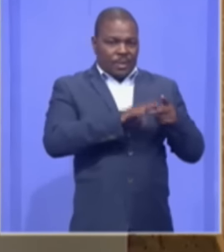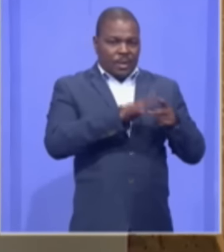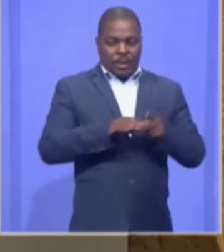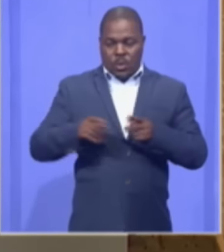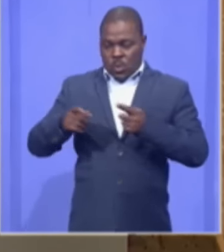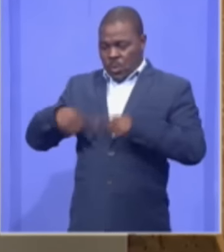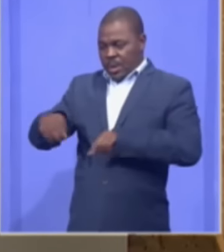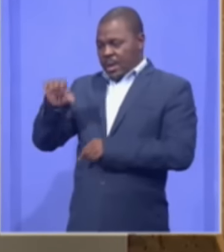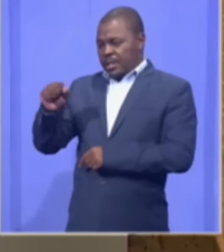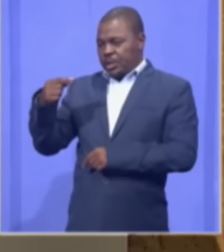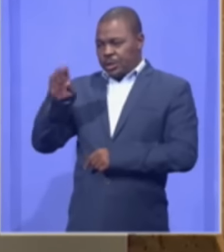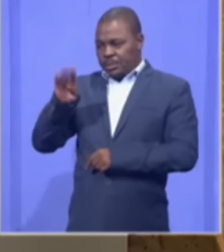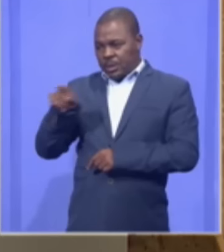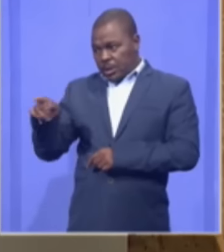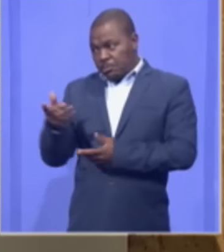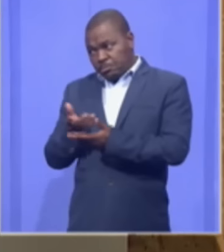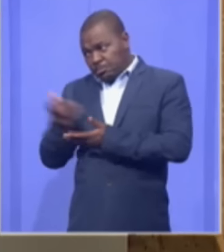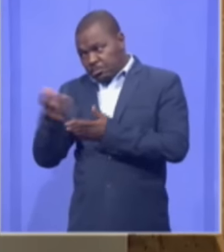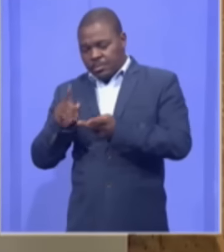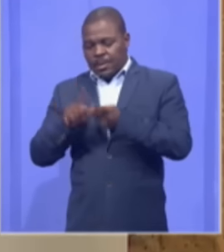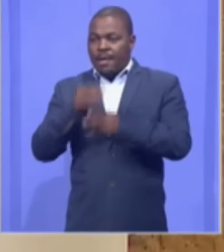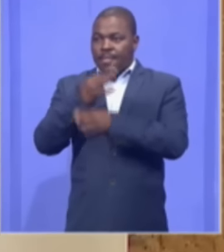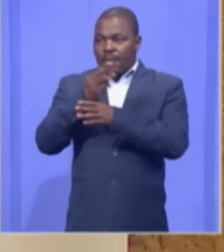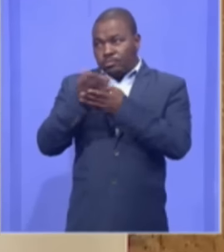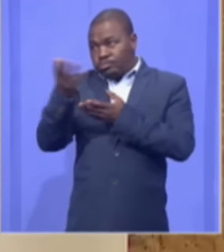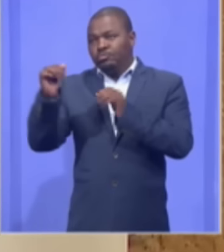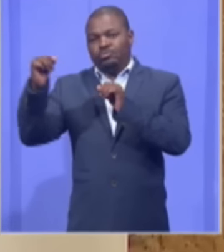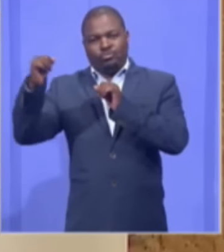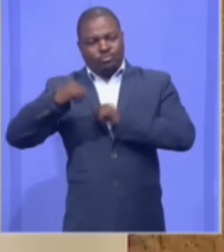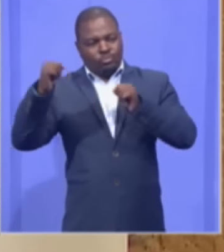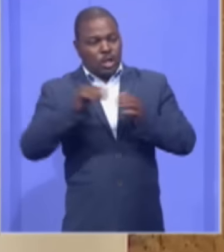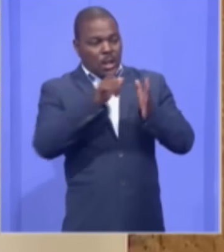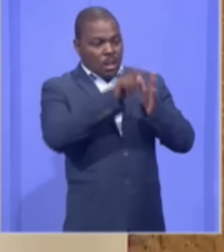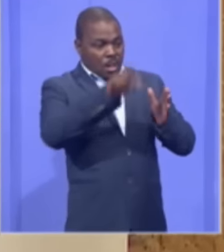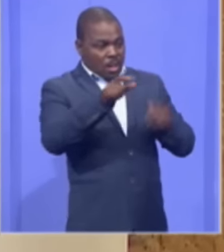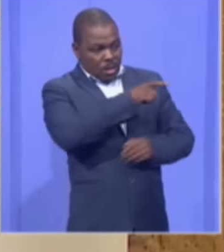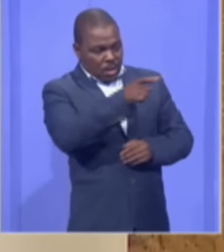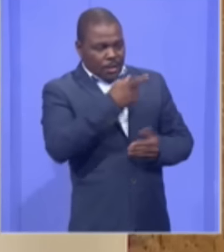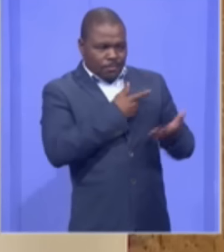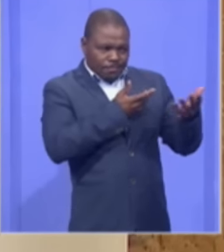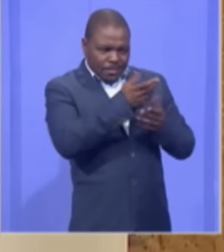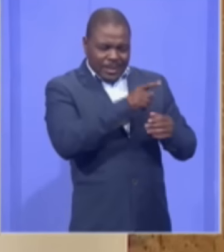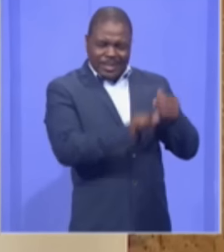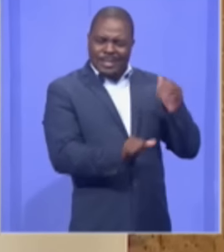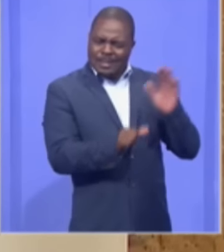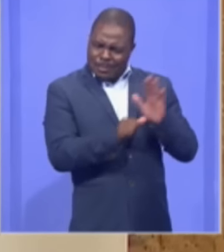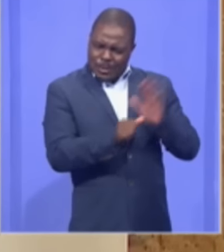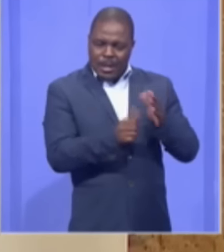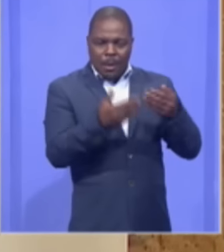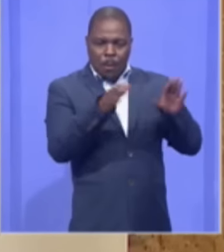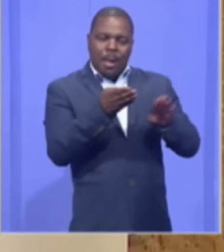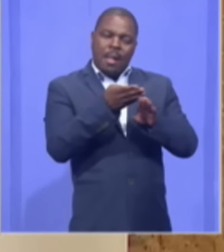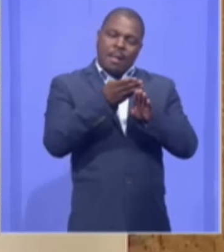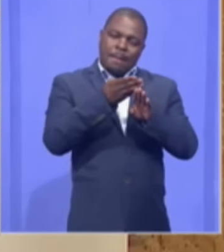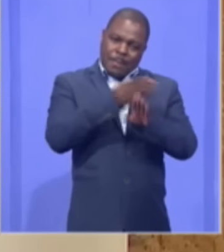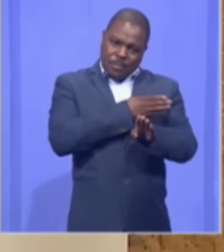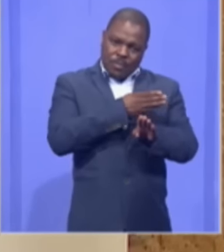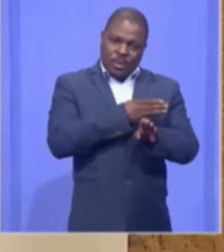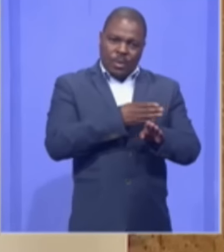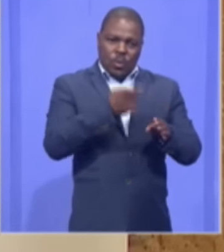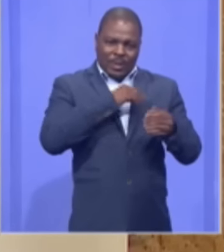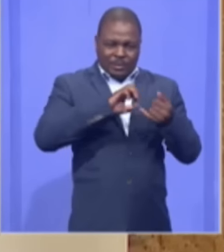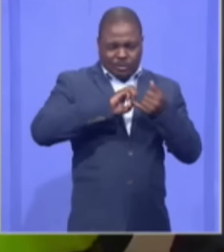SGB, we get the buy-in from the parents, we spoke with the learners about the importance of it, and we agreed that we must have